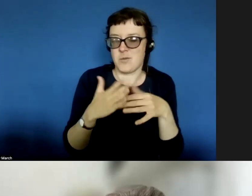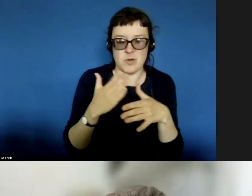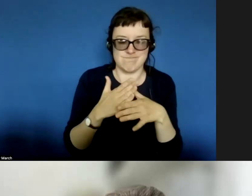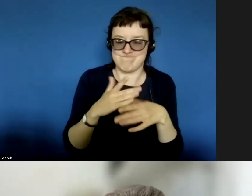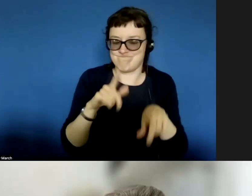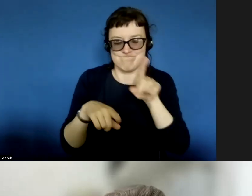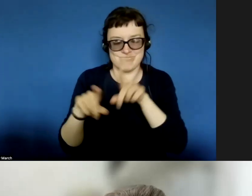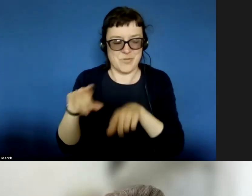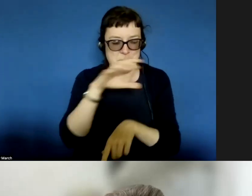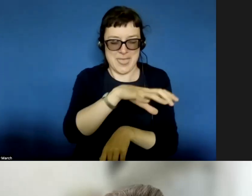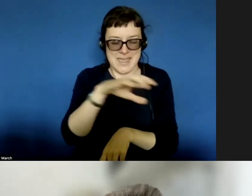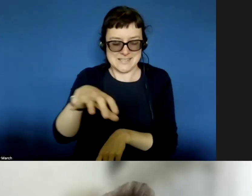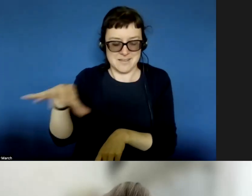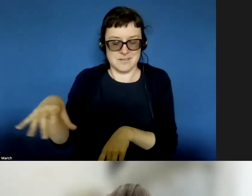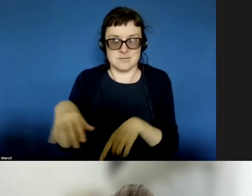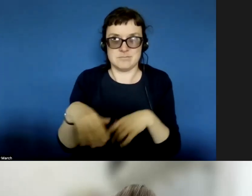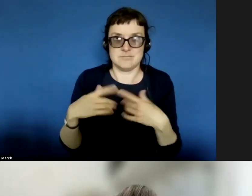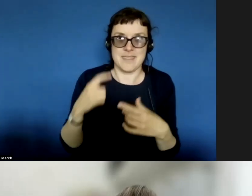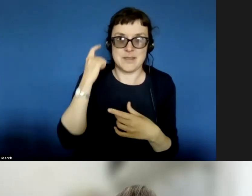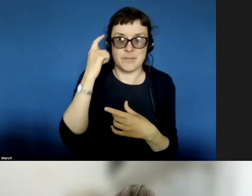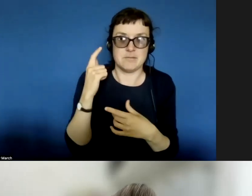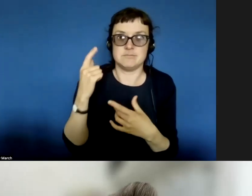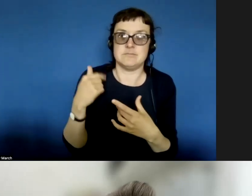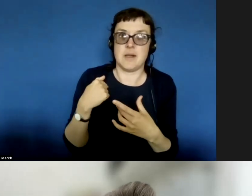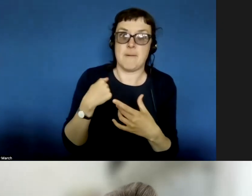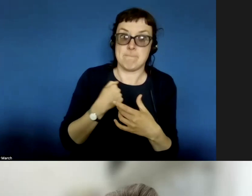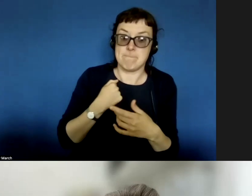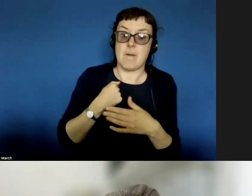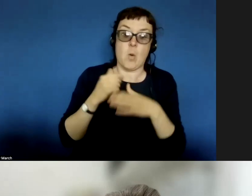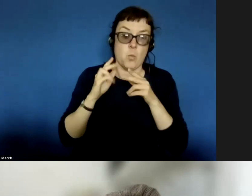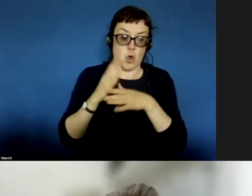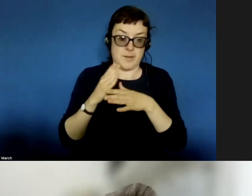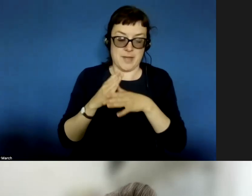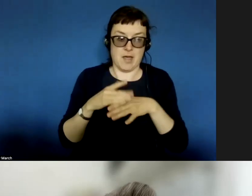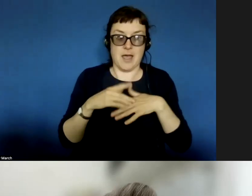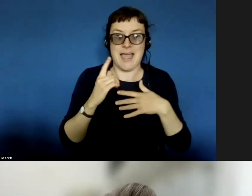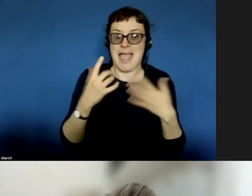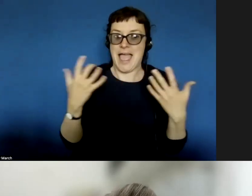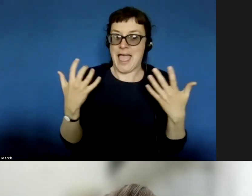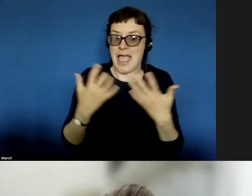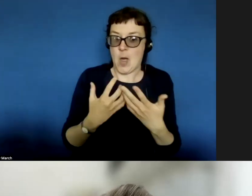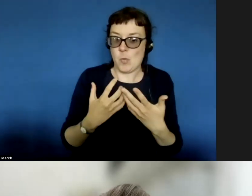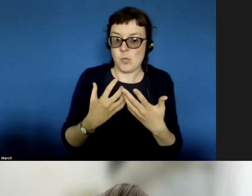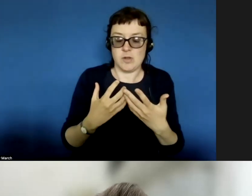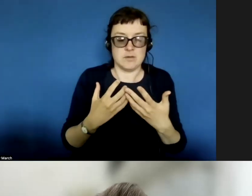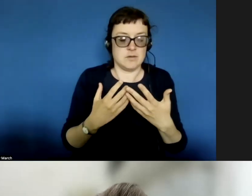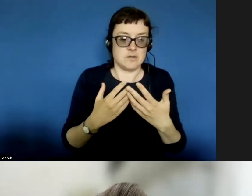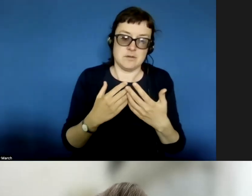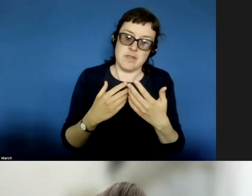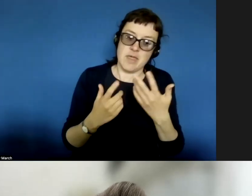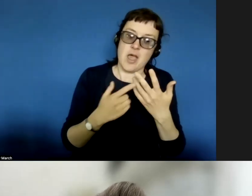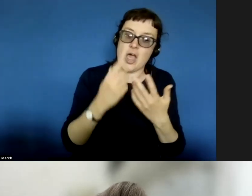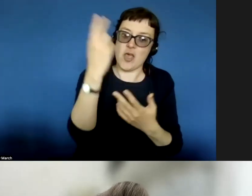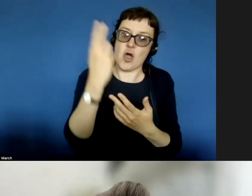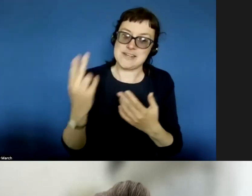interesting thinking not just in terms of my work personally, but how the work came together from all the artists involved